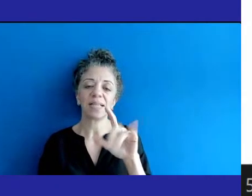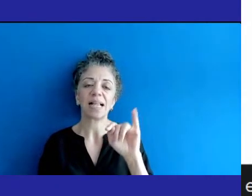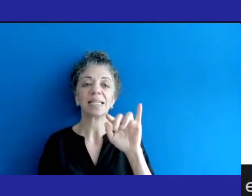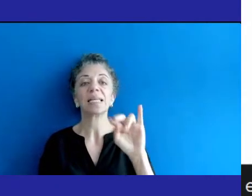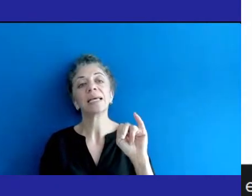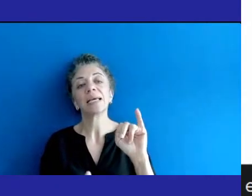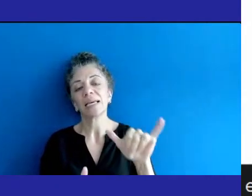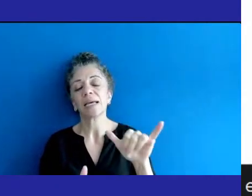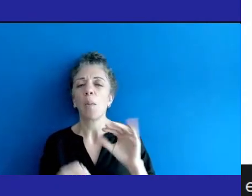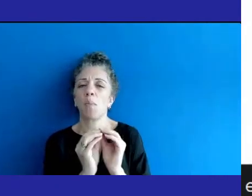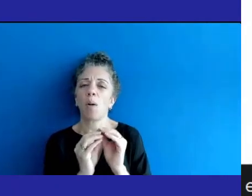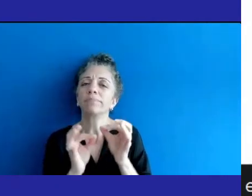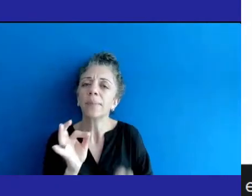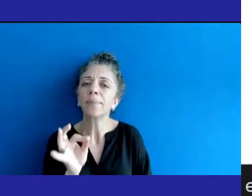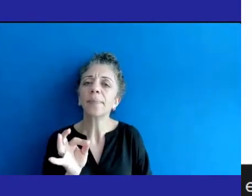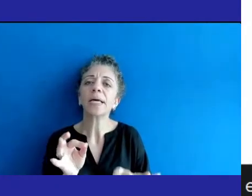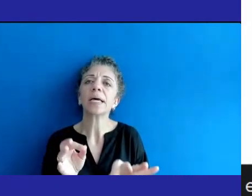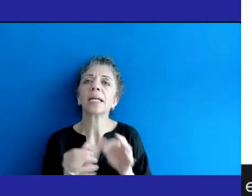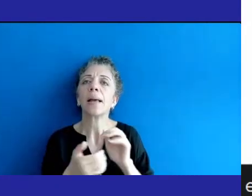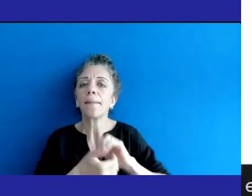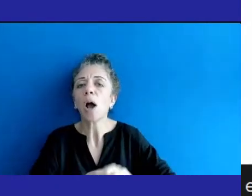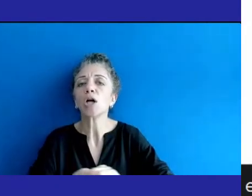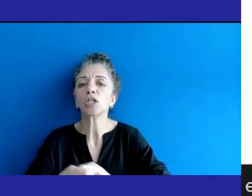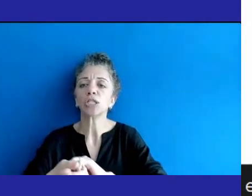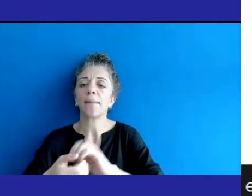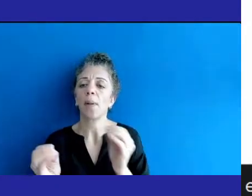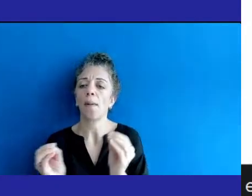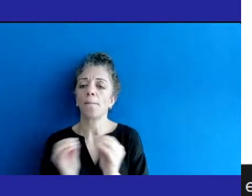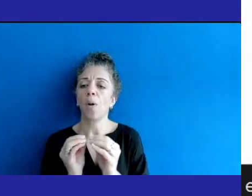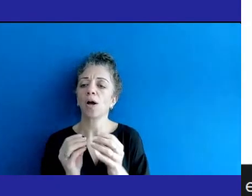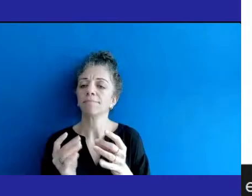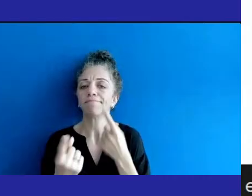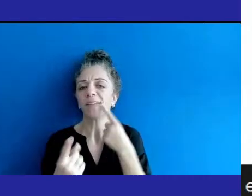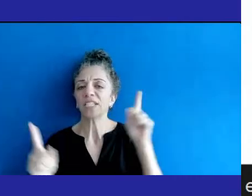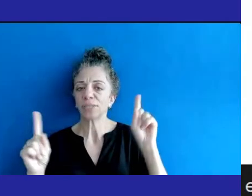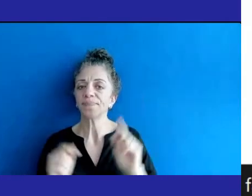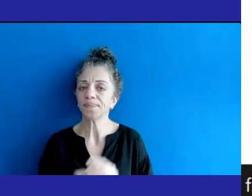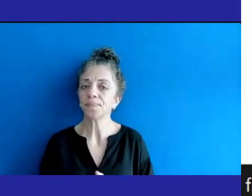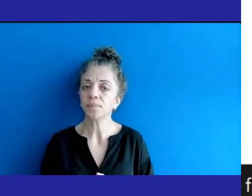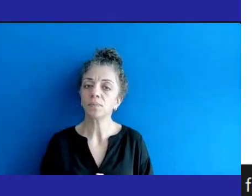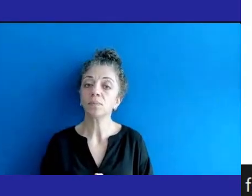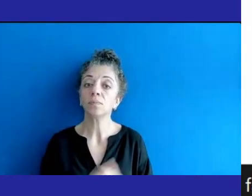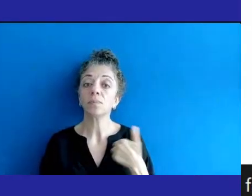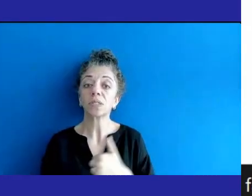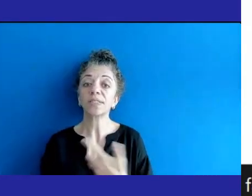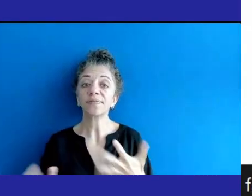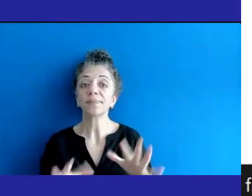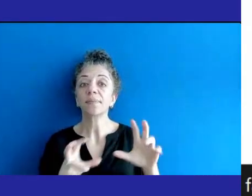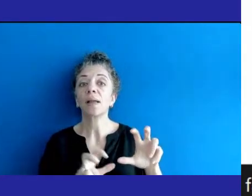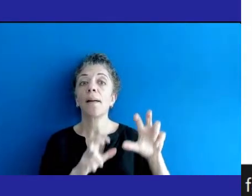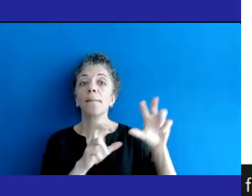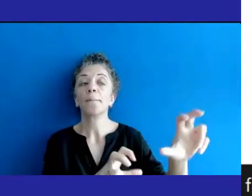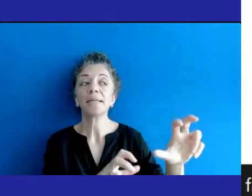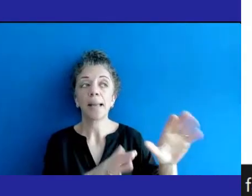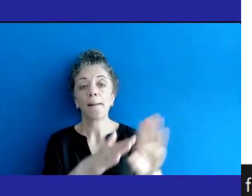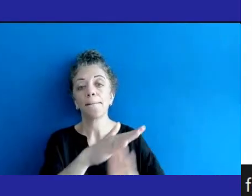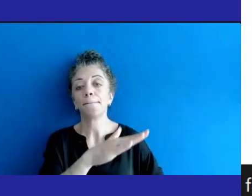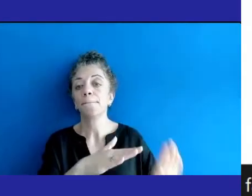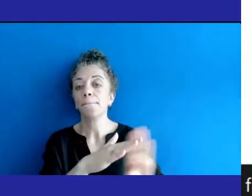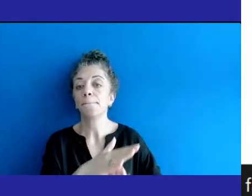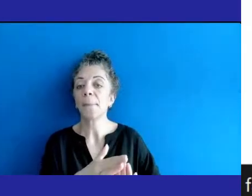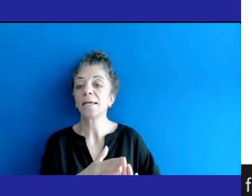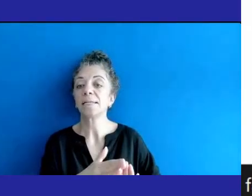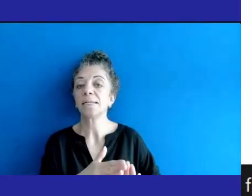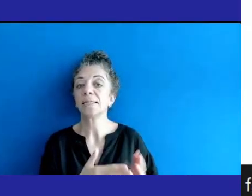and cross-facility partnership. So we're very pleased about that. We've invested in base compensation to boost our recruiting and make ourselves